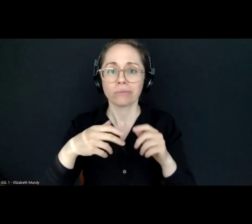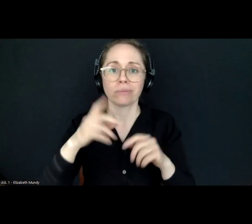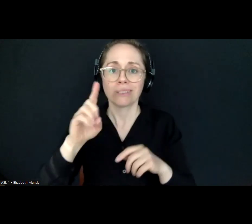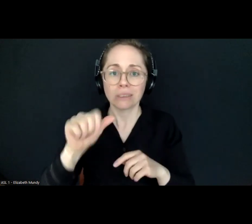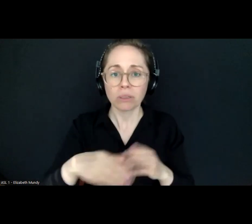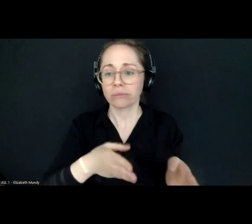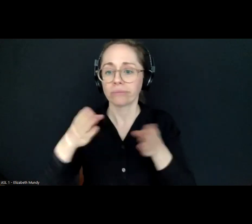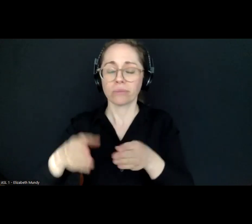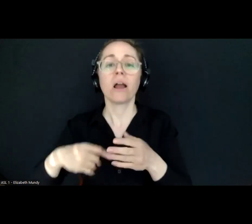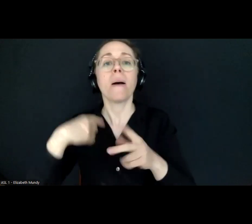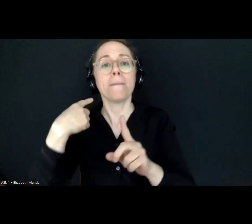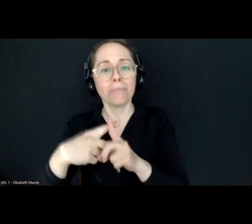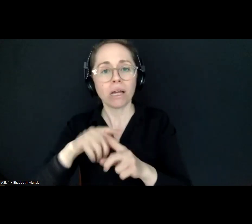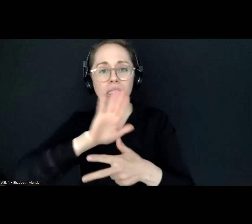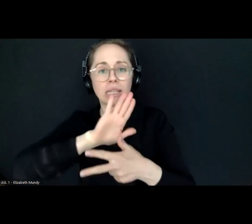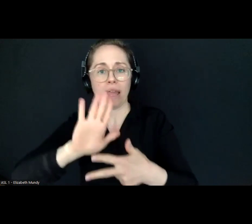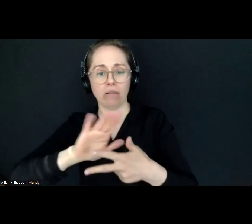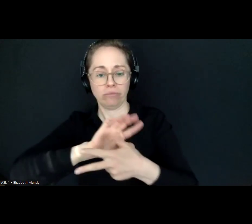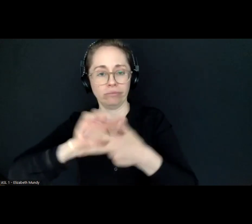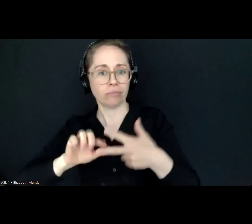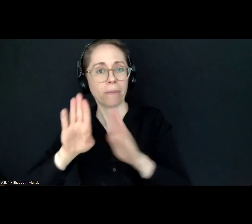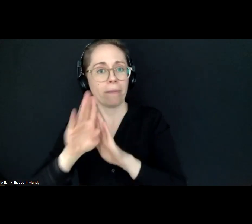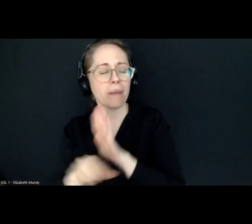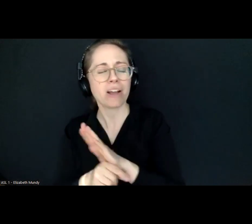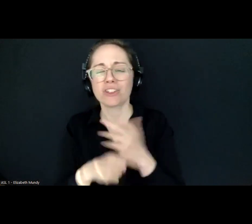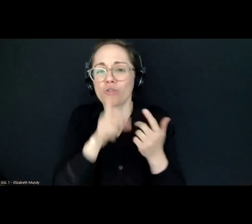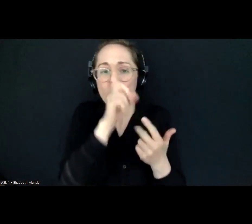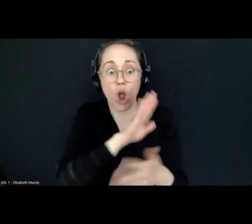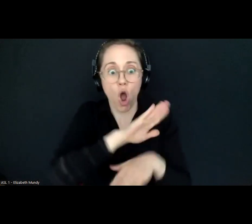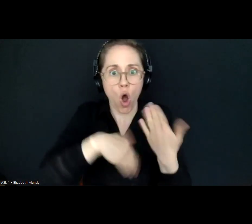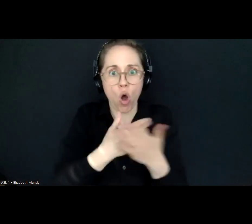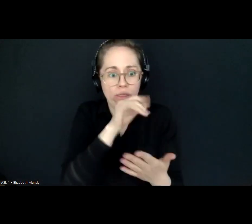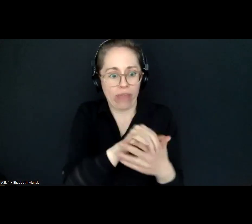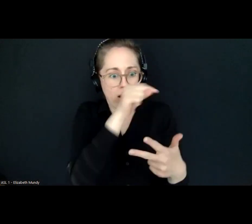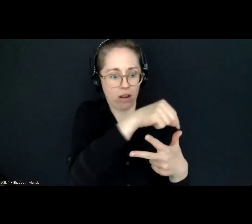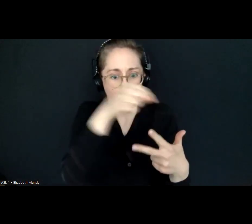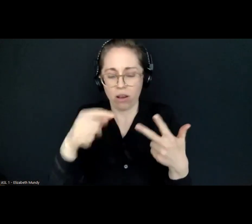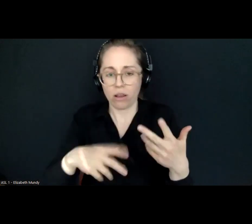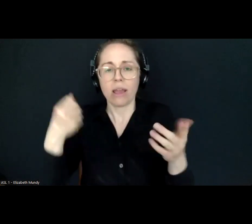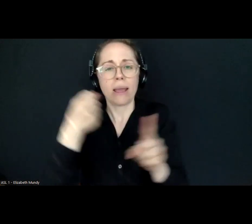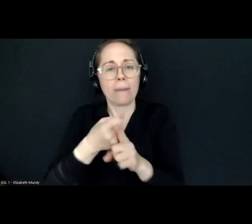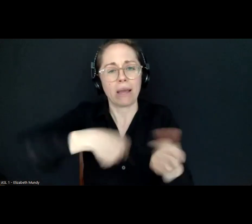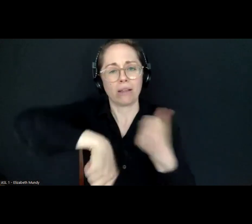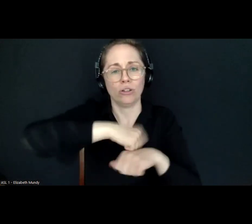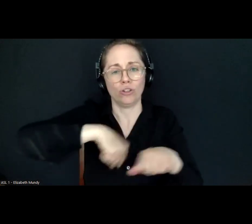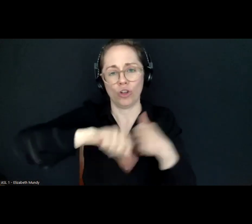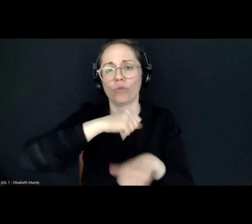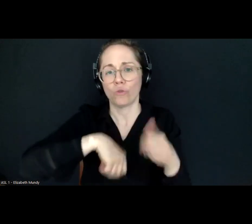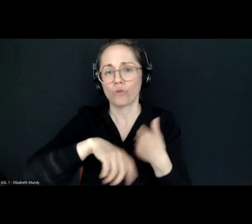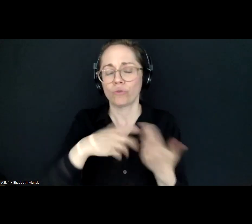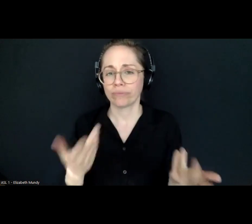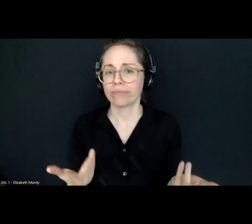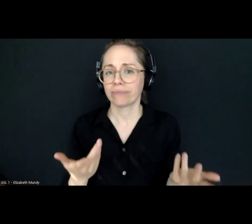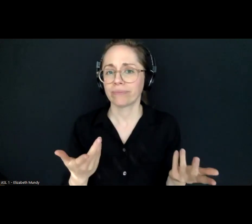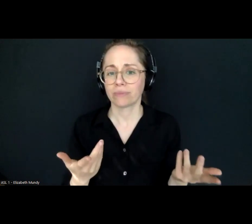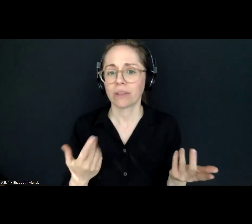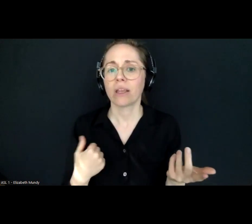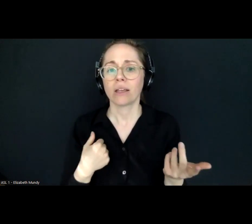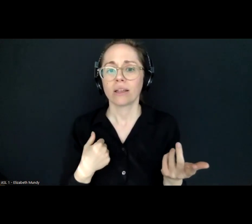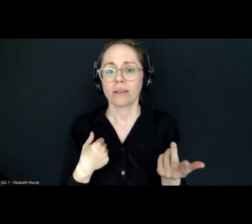intersectional identities are really important and impactful for the communities that we're talking about